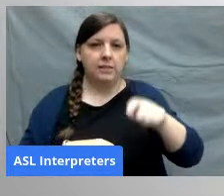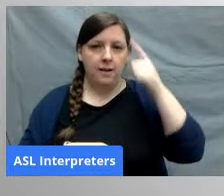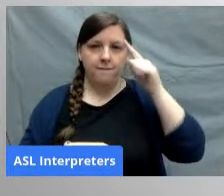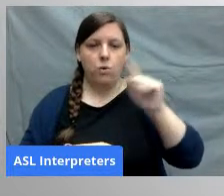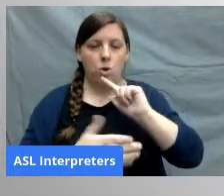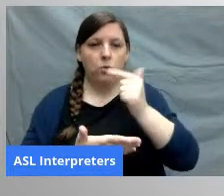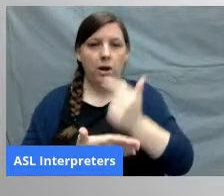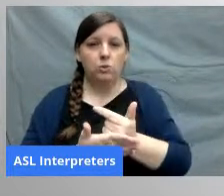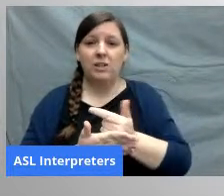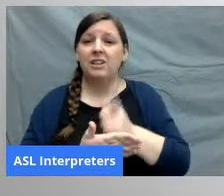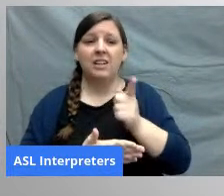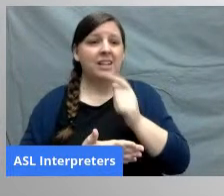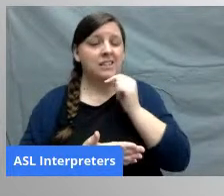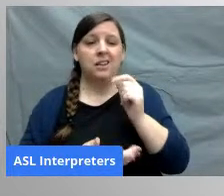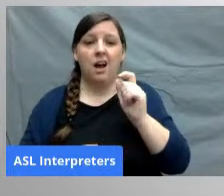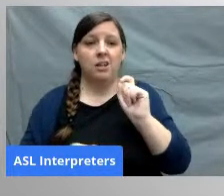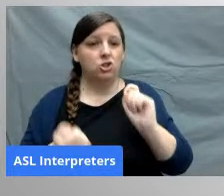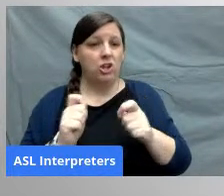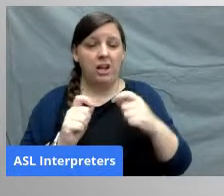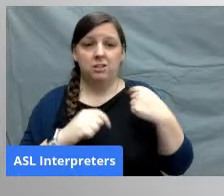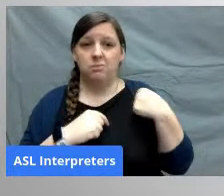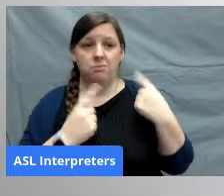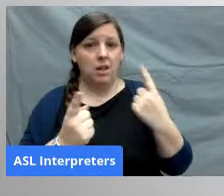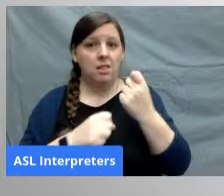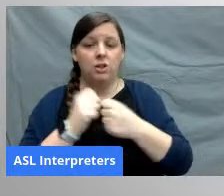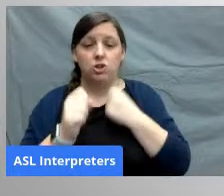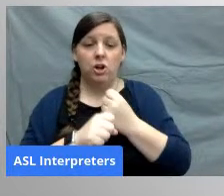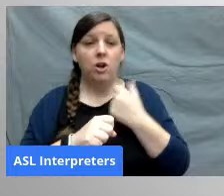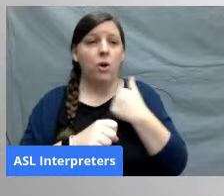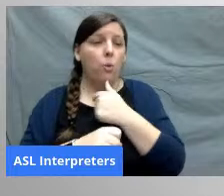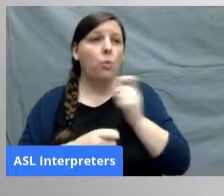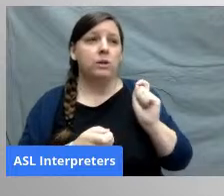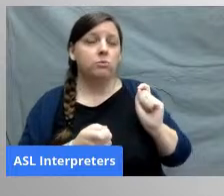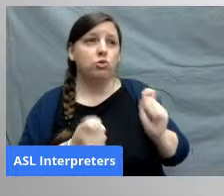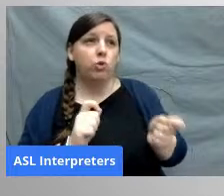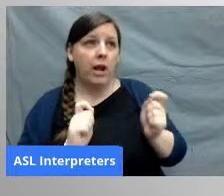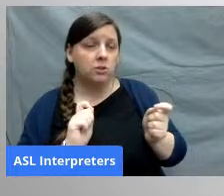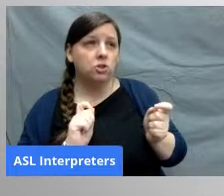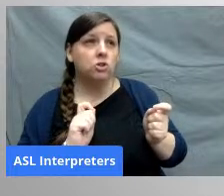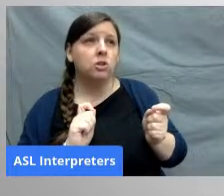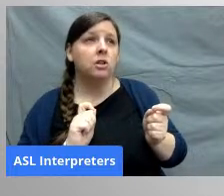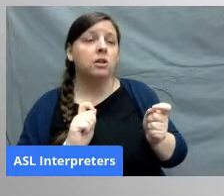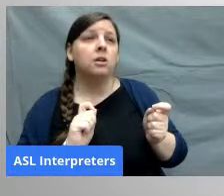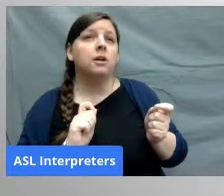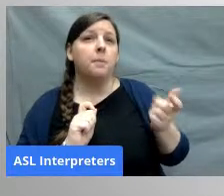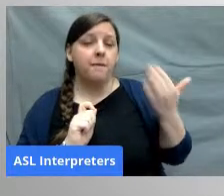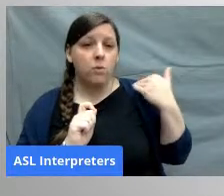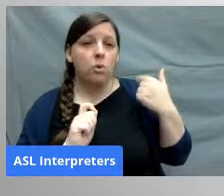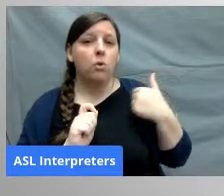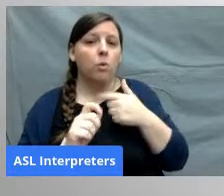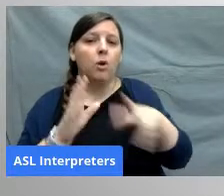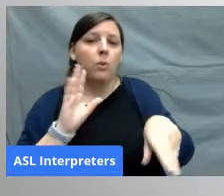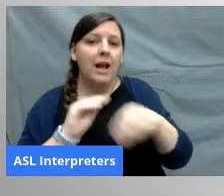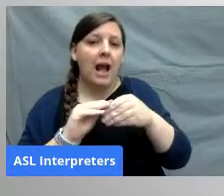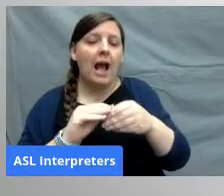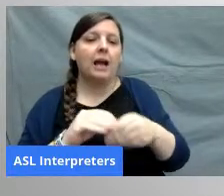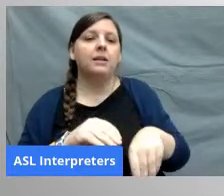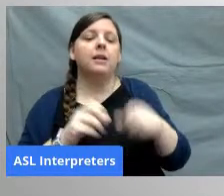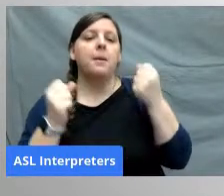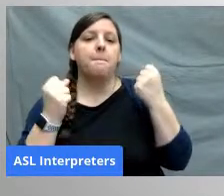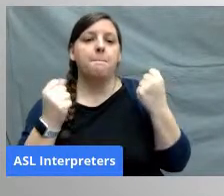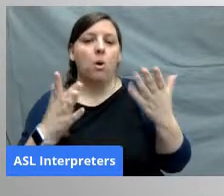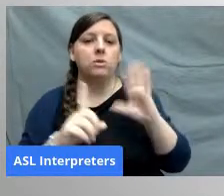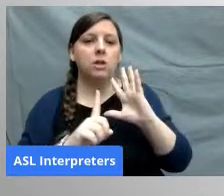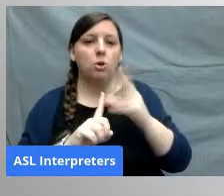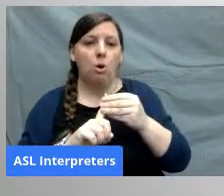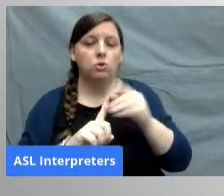We did make a revision to this program of study where we added multicultural literature as